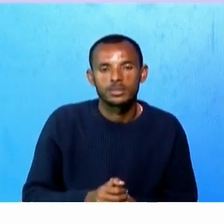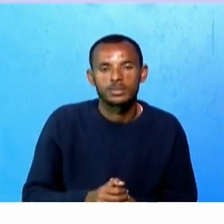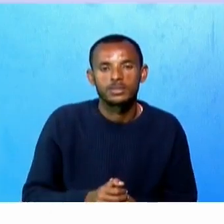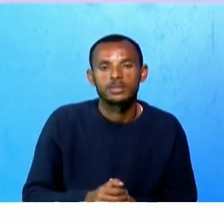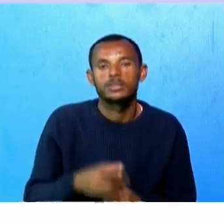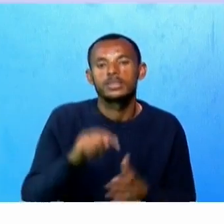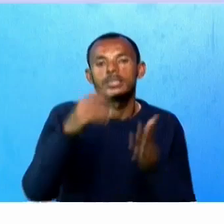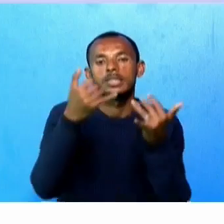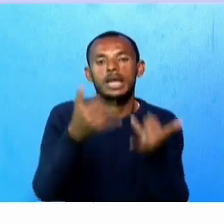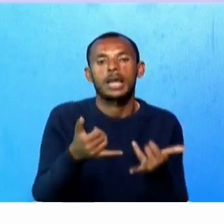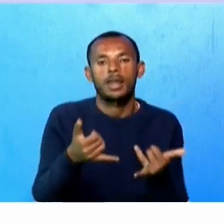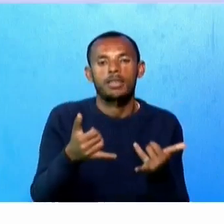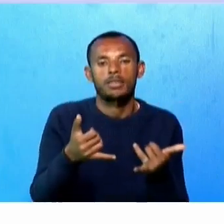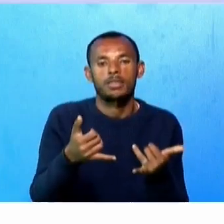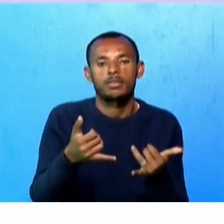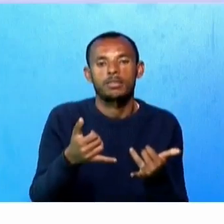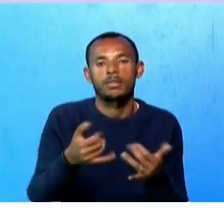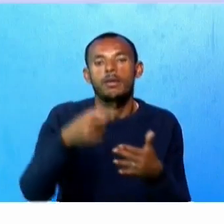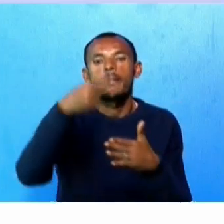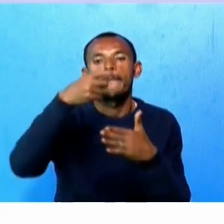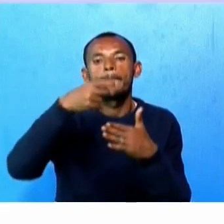the current